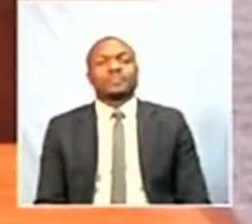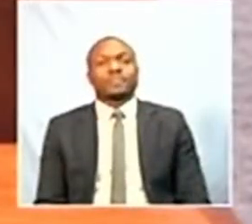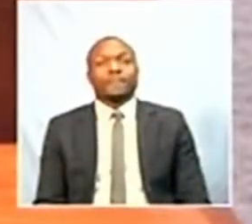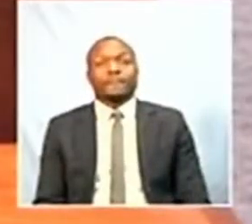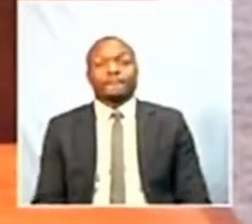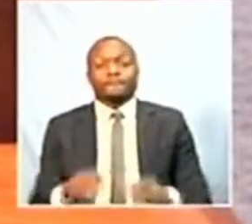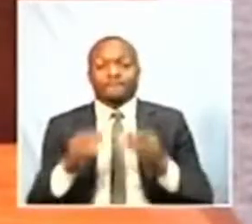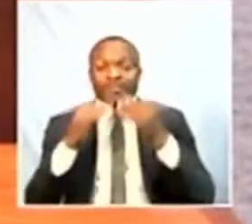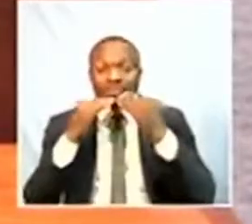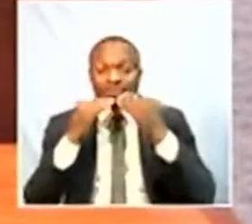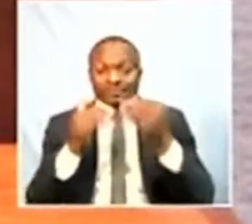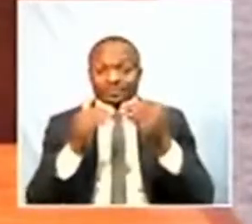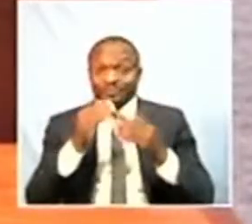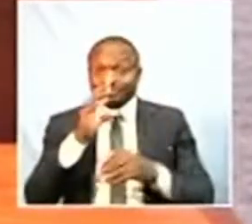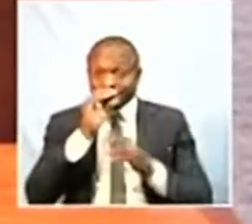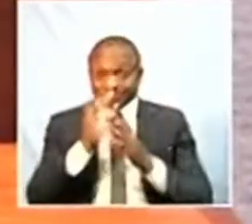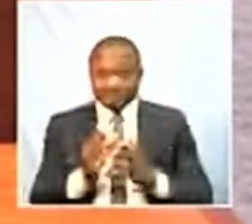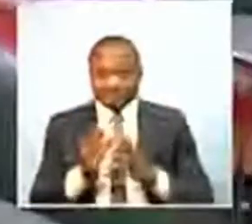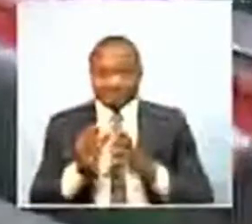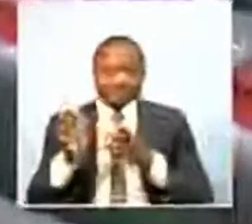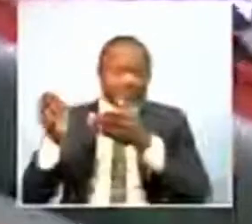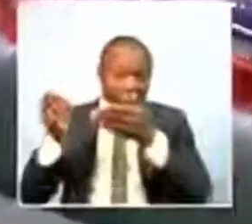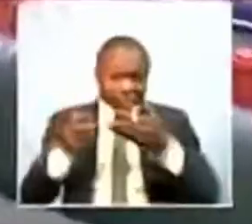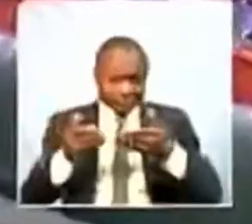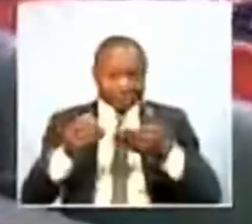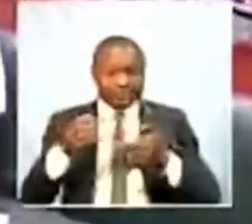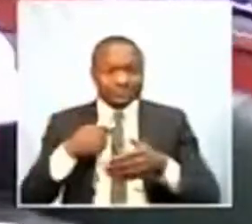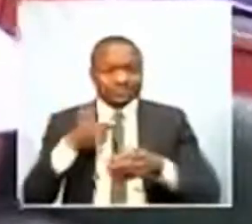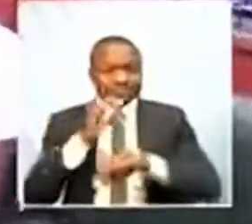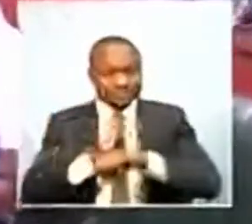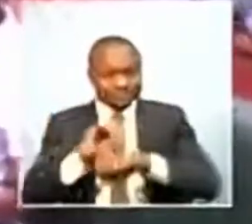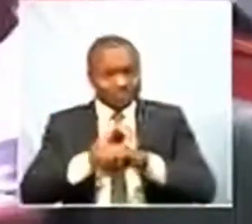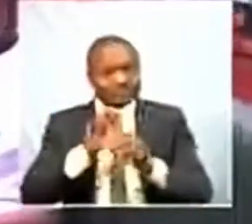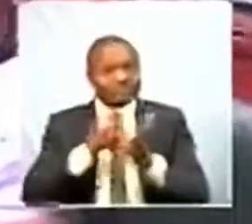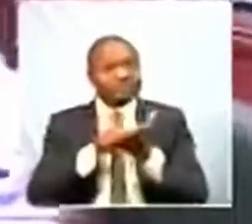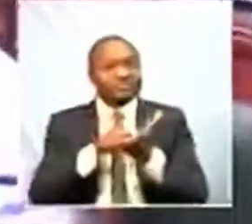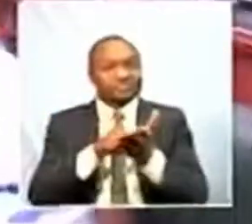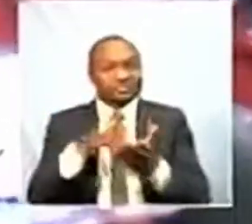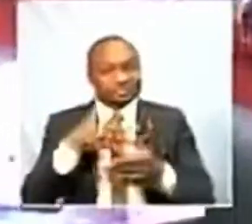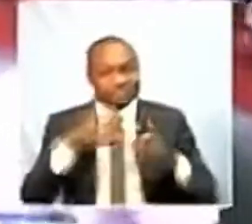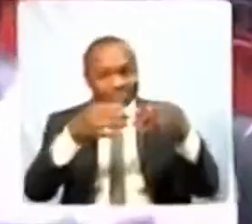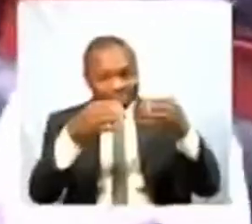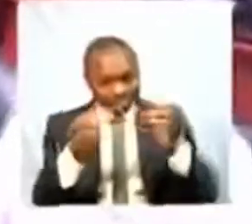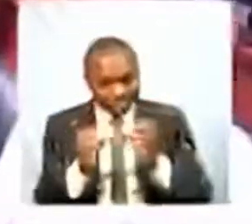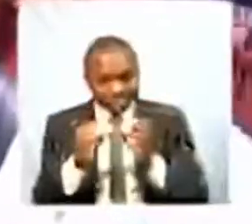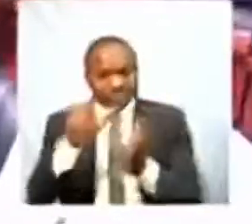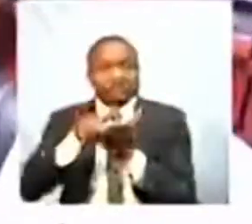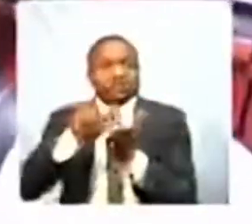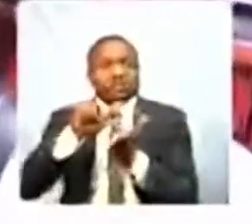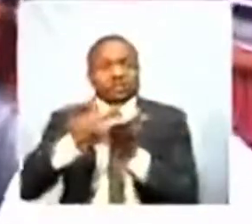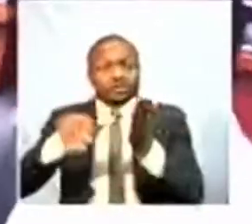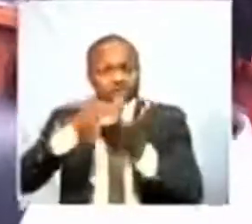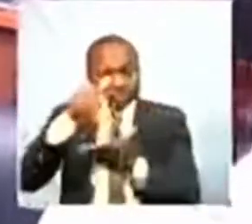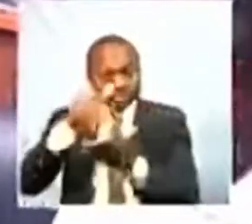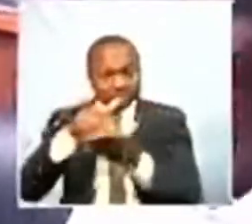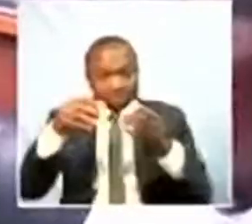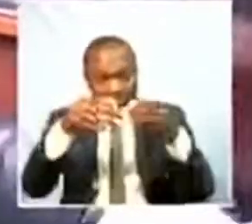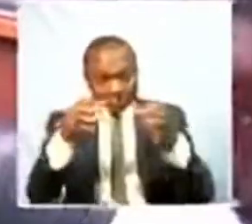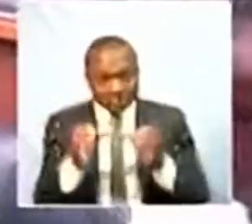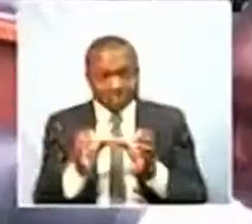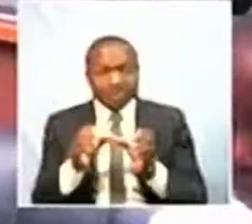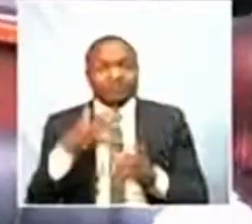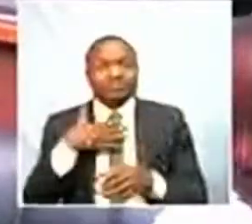Thank you very much, Madam Speaker, for giving me an opportunity to represent my constituency, Lusaka Central constituency. My name is Honorable